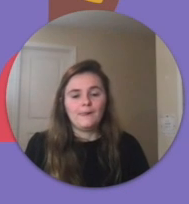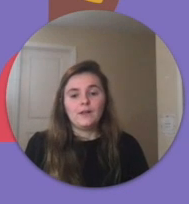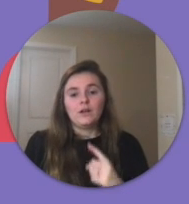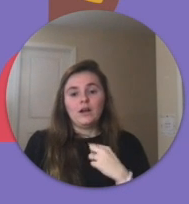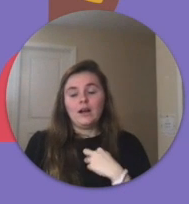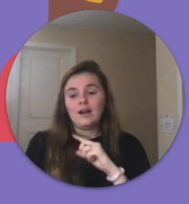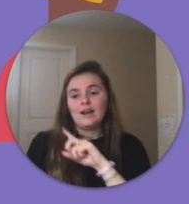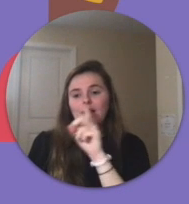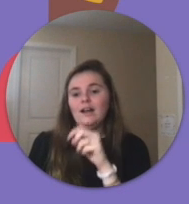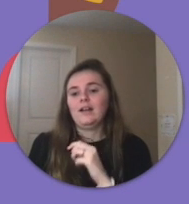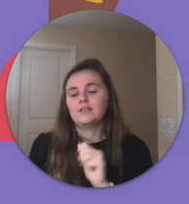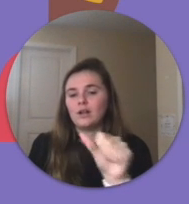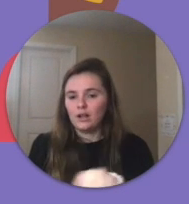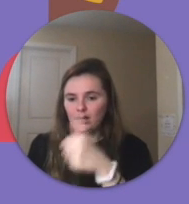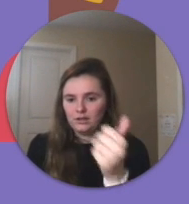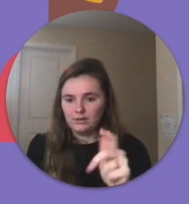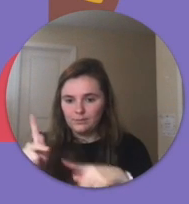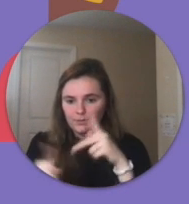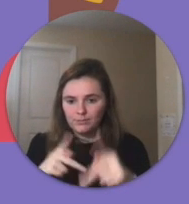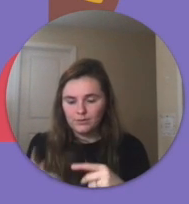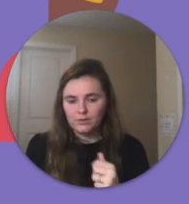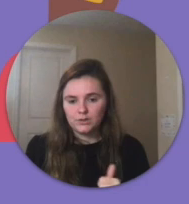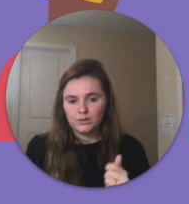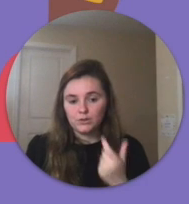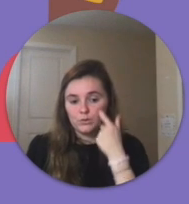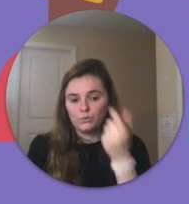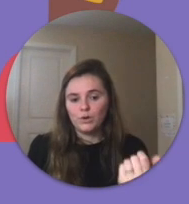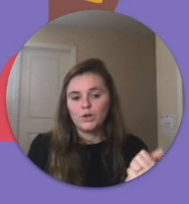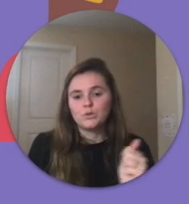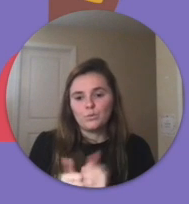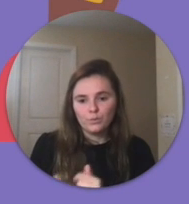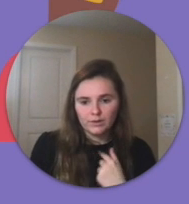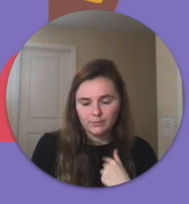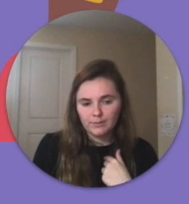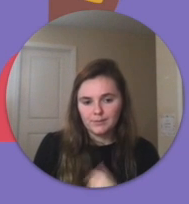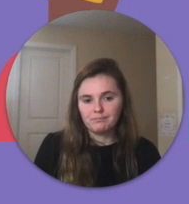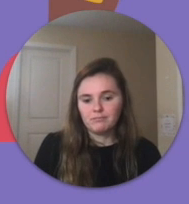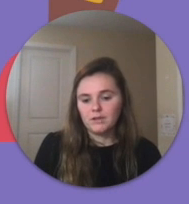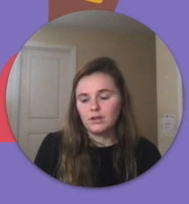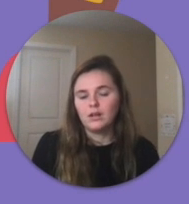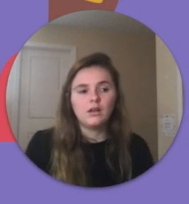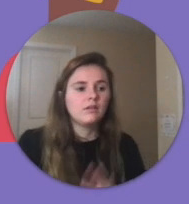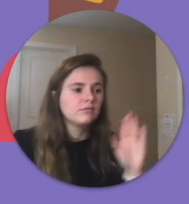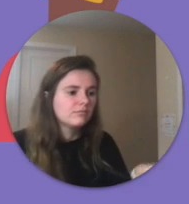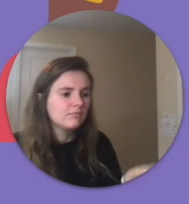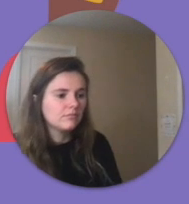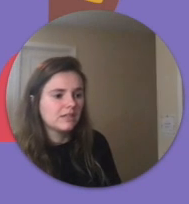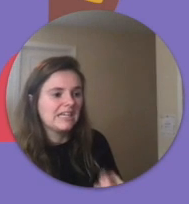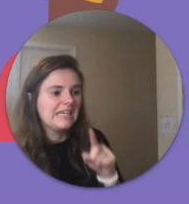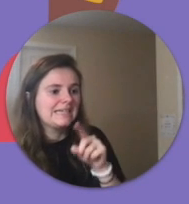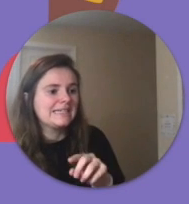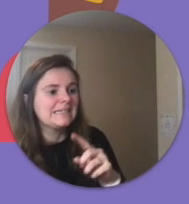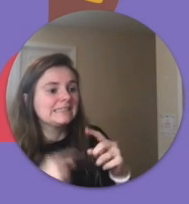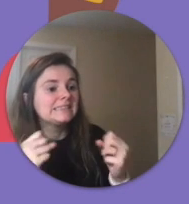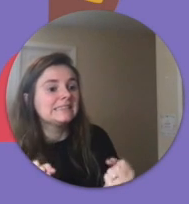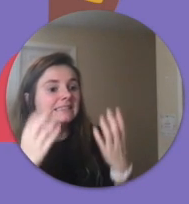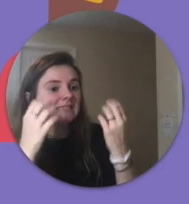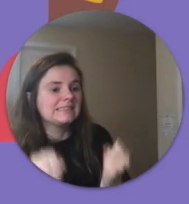his signs. So I asked other people for help and to watch the video with